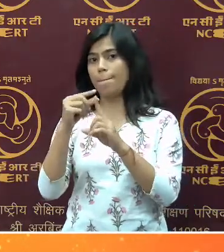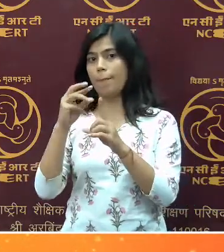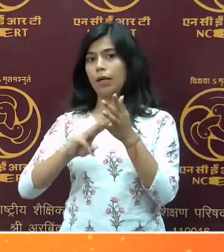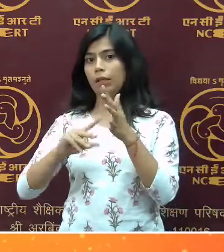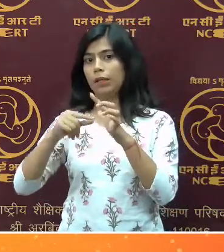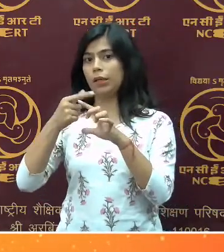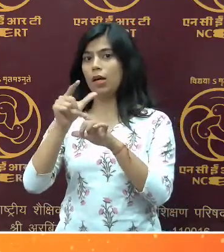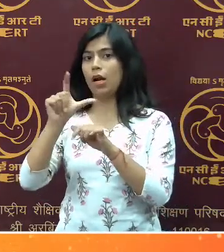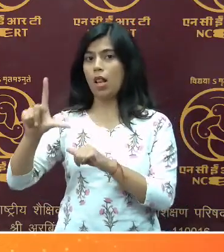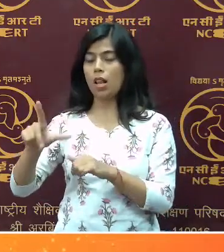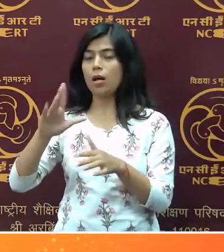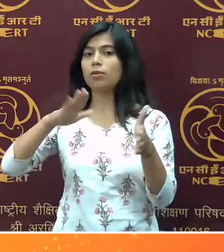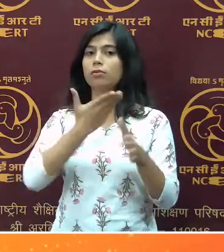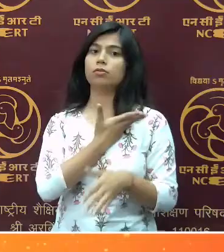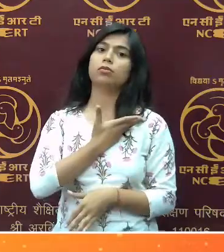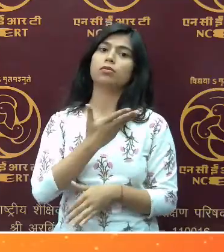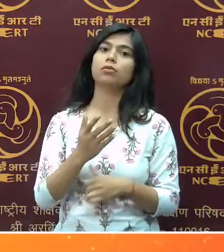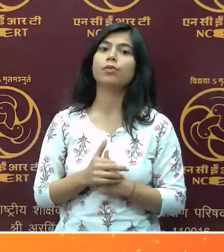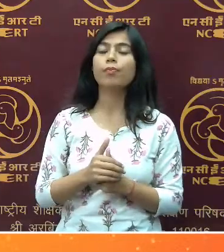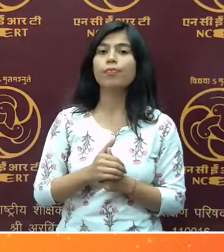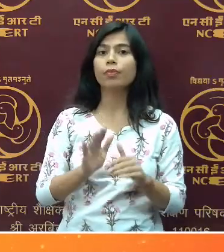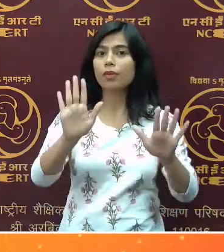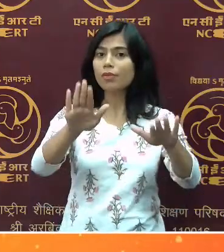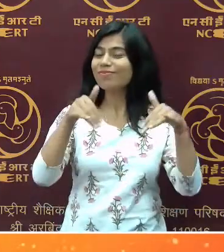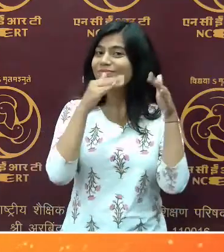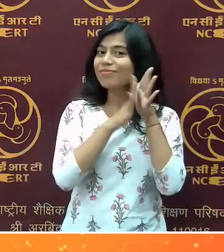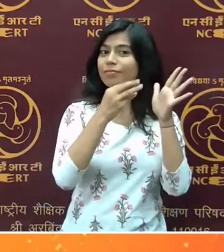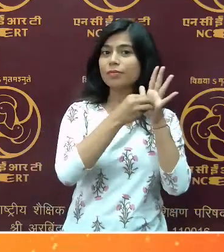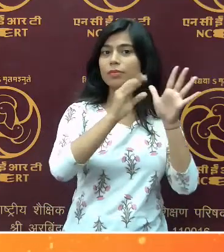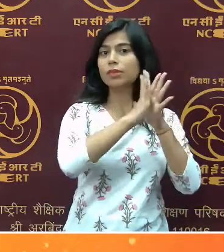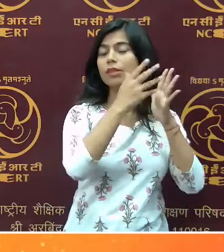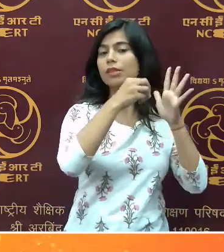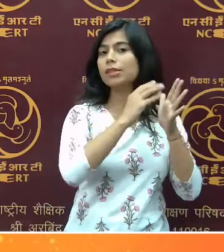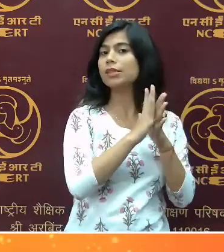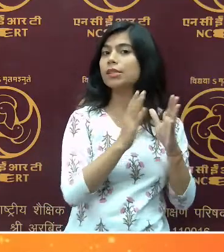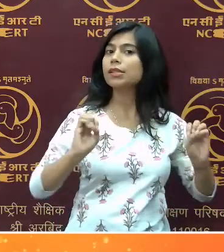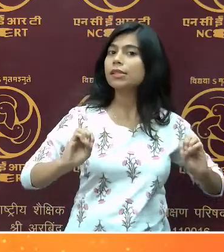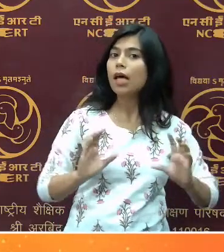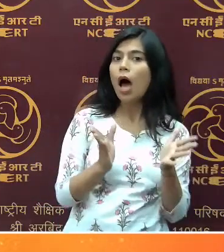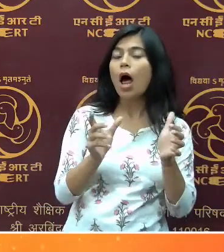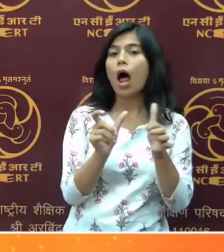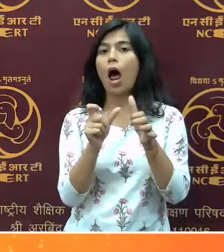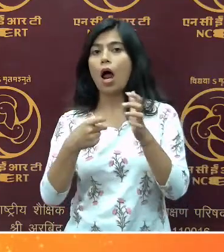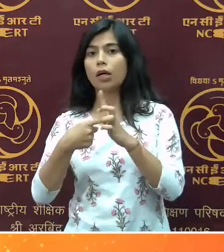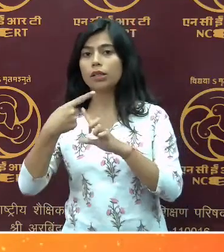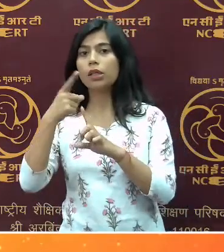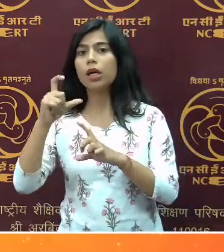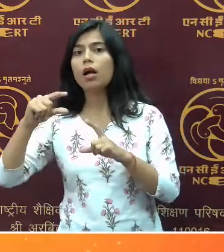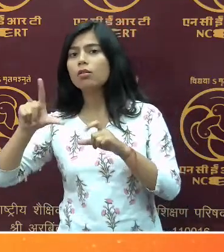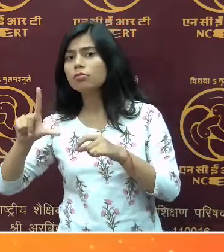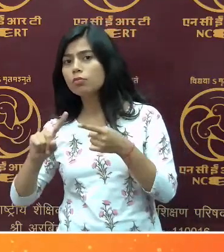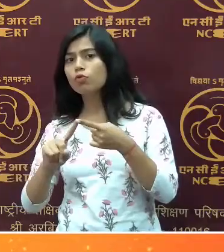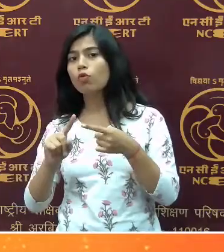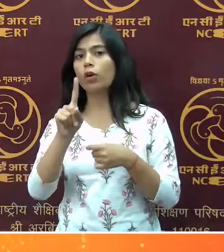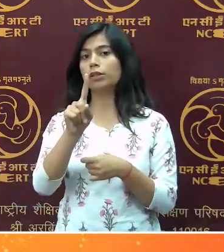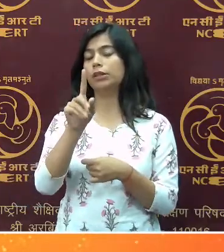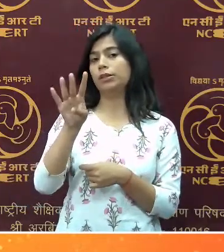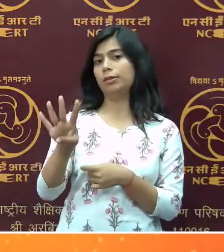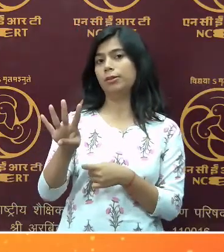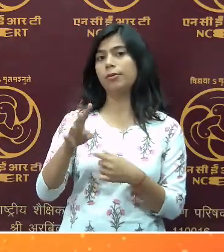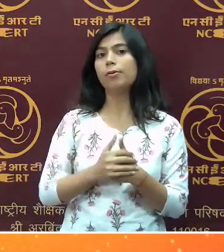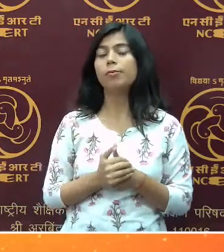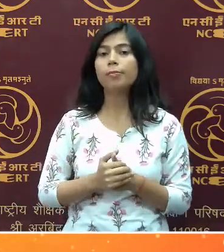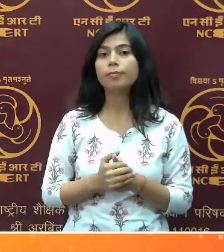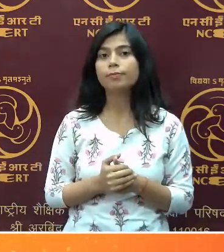of the Constitution of India. It begins from Article 14 of the Constitution and reads up